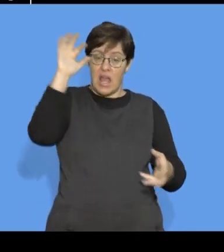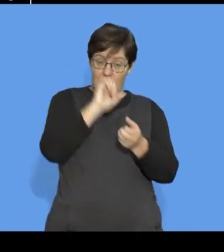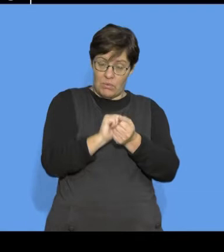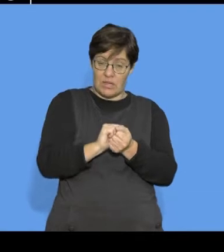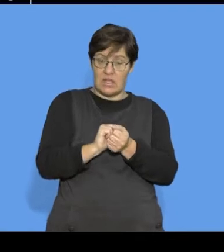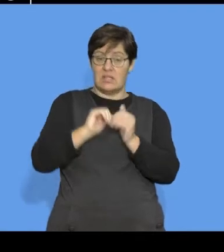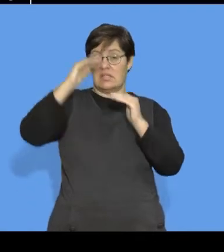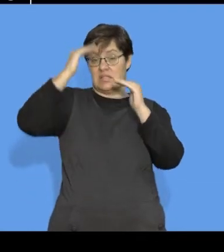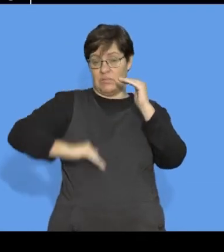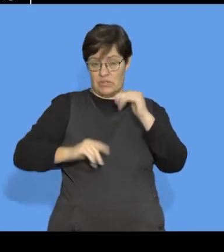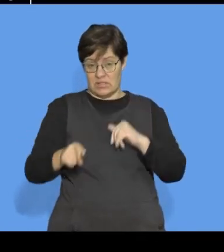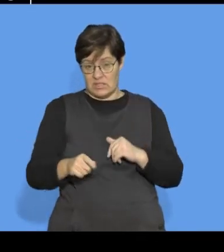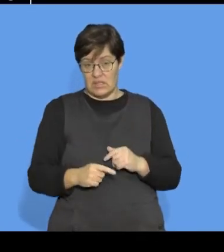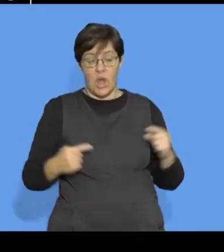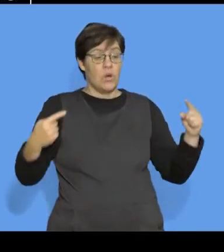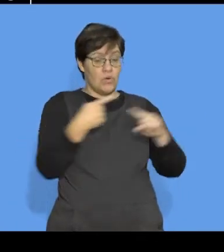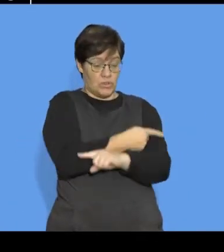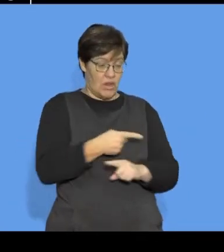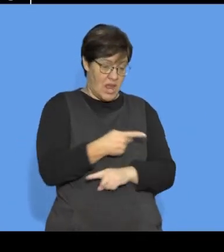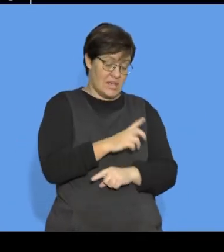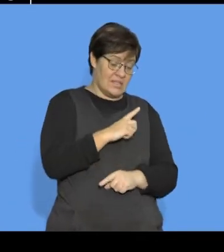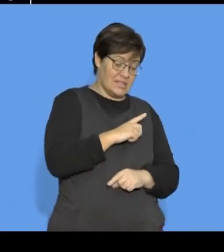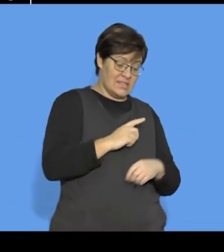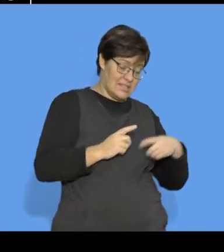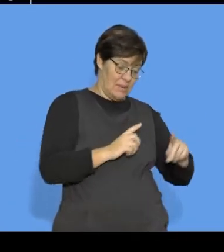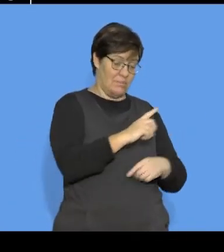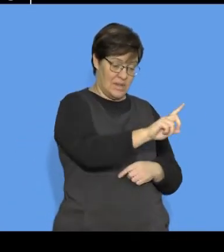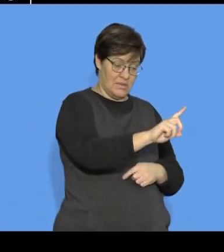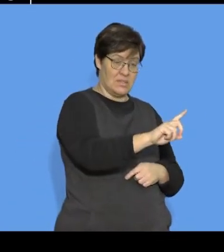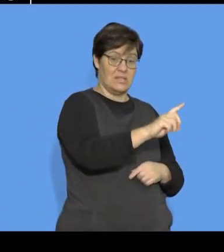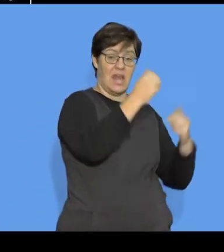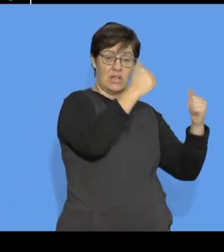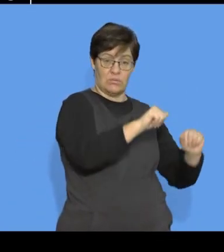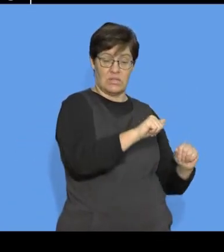with your accumulated depreciation. Obviously, your contra entry is debit